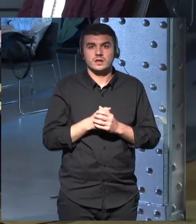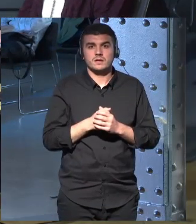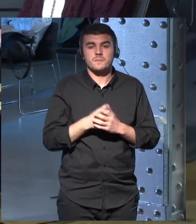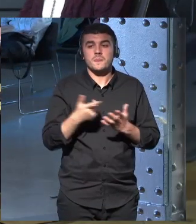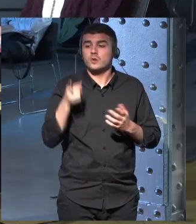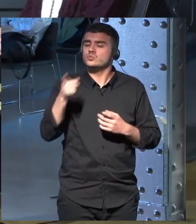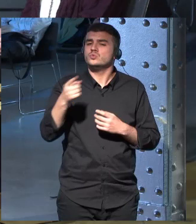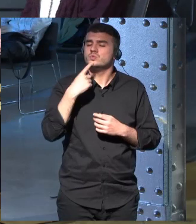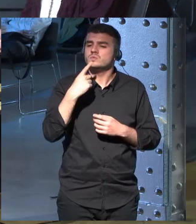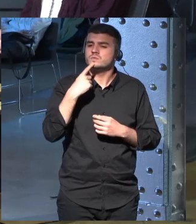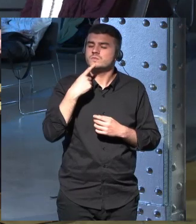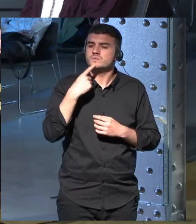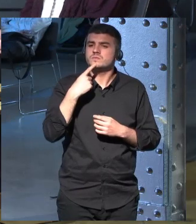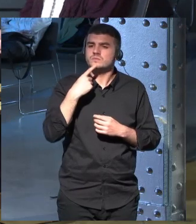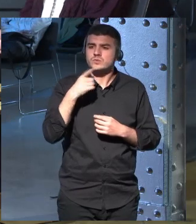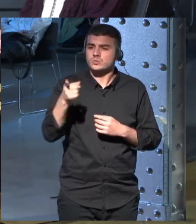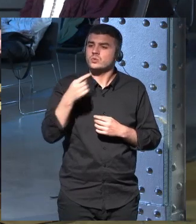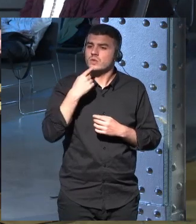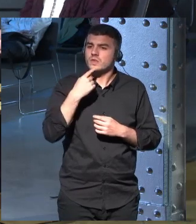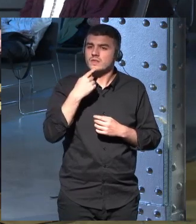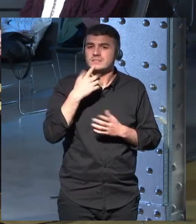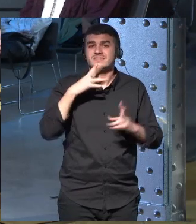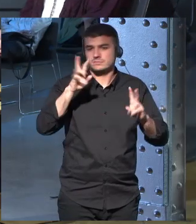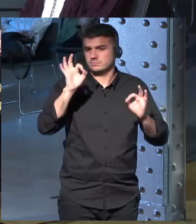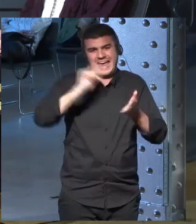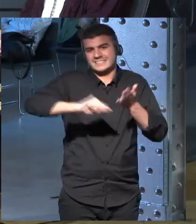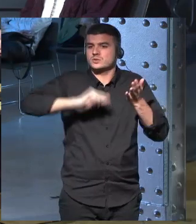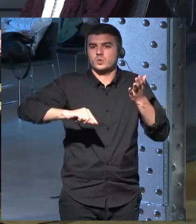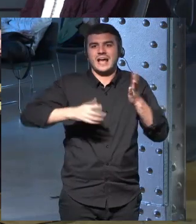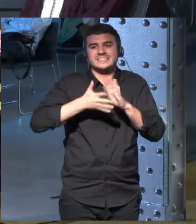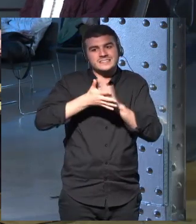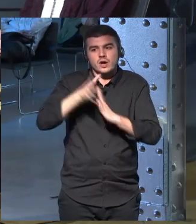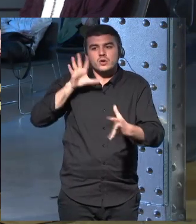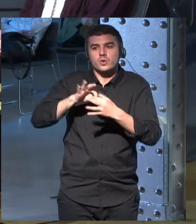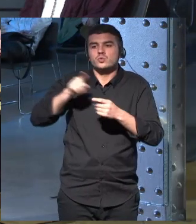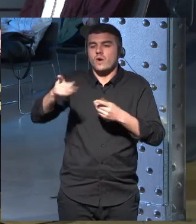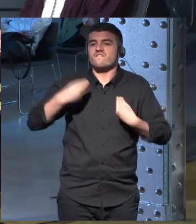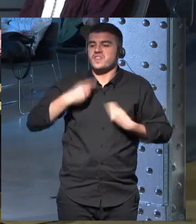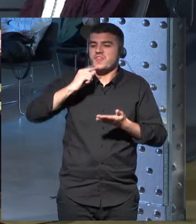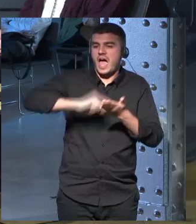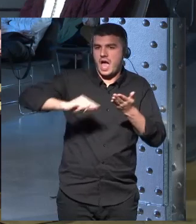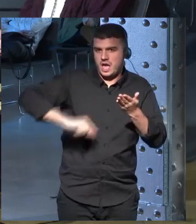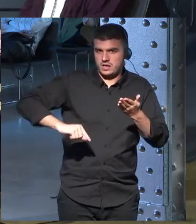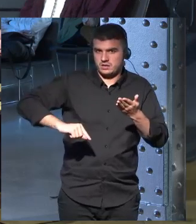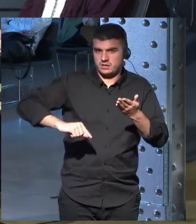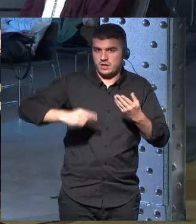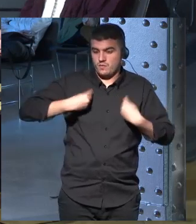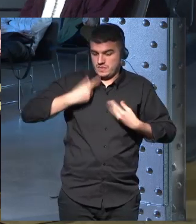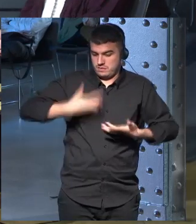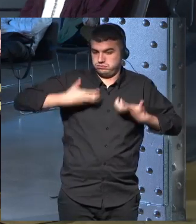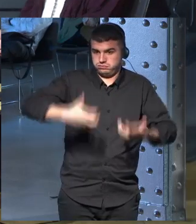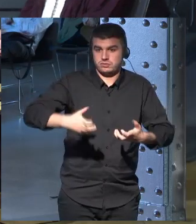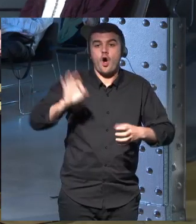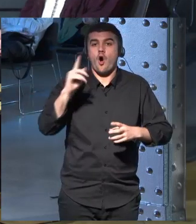autobiography and all autobiography is storytelling. This is an aphorism